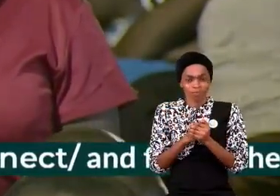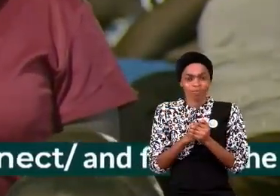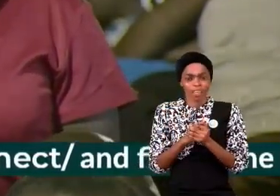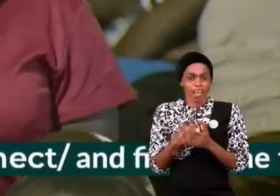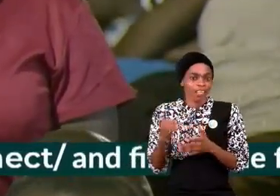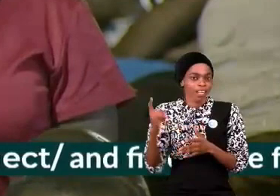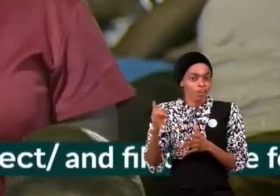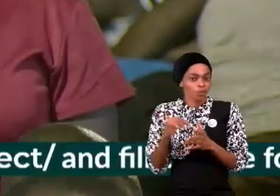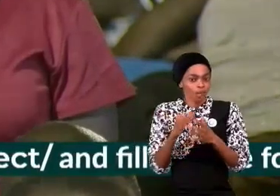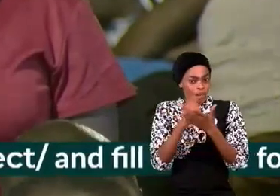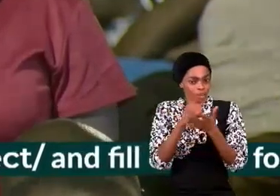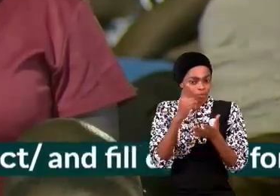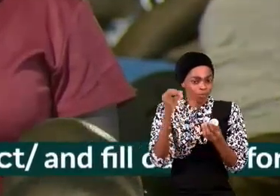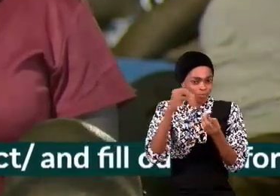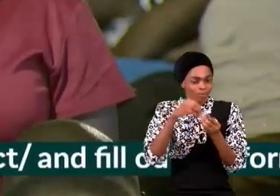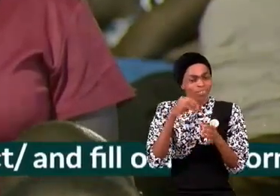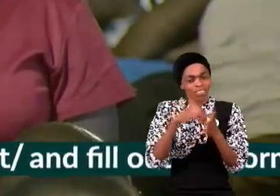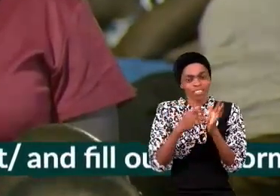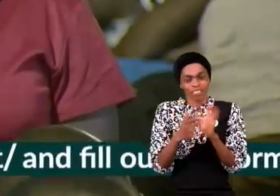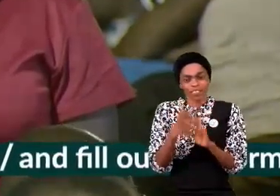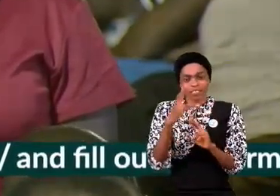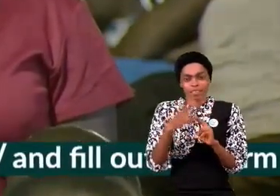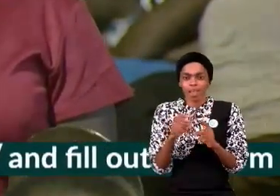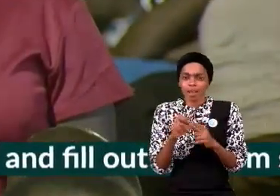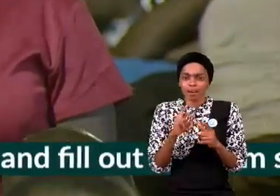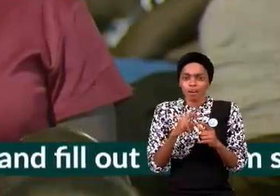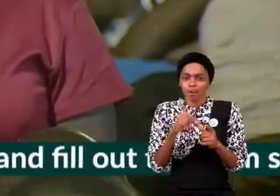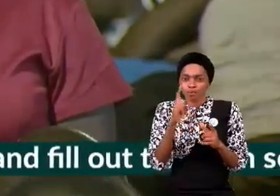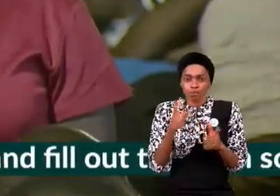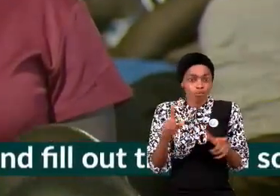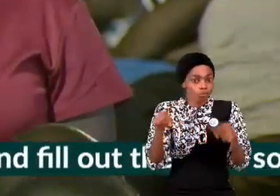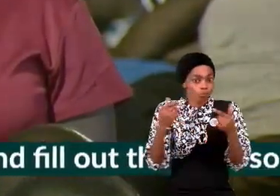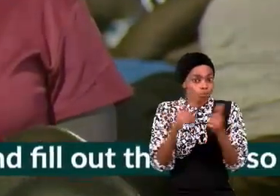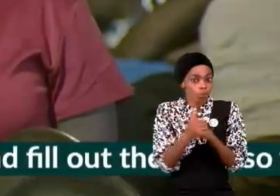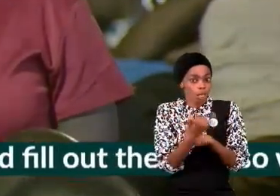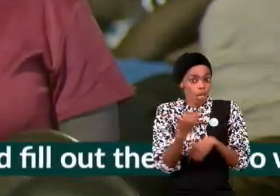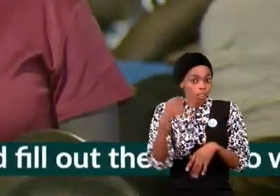those of us sitting down, let's be praying, believing God,